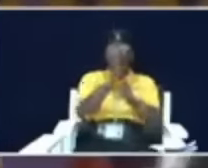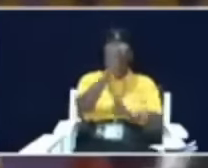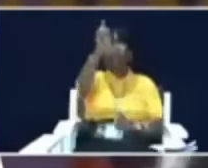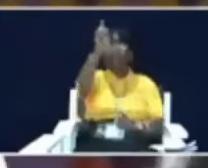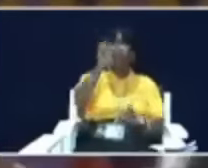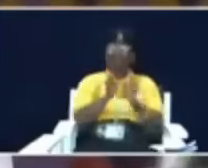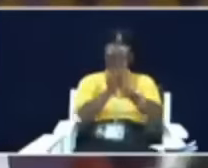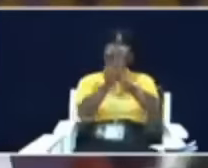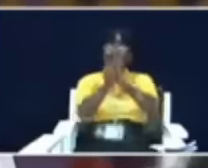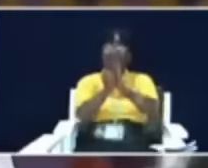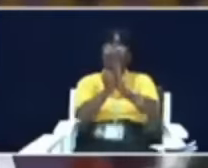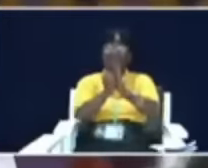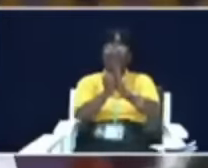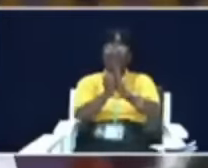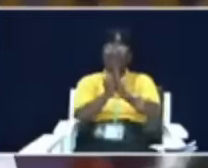Samson.